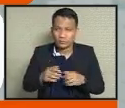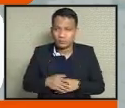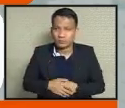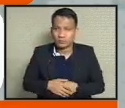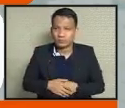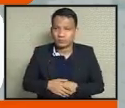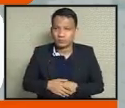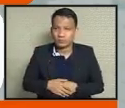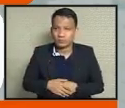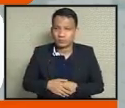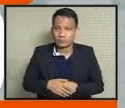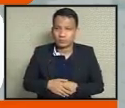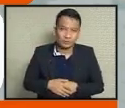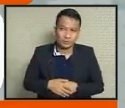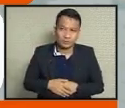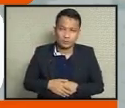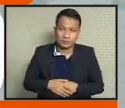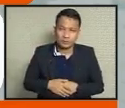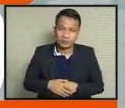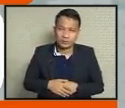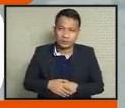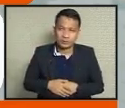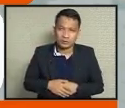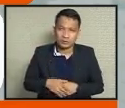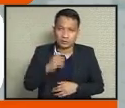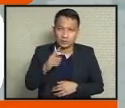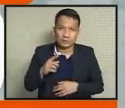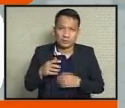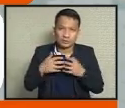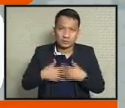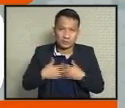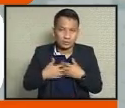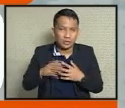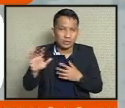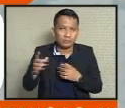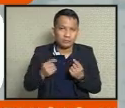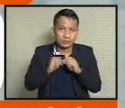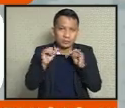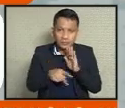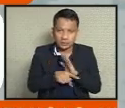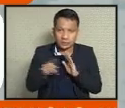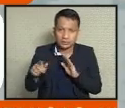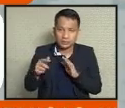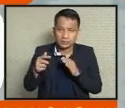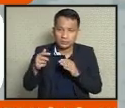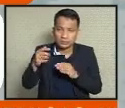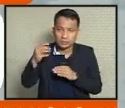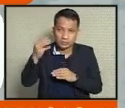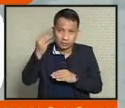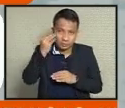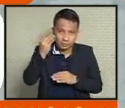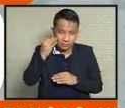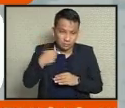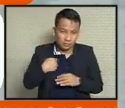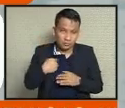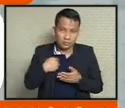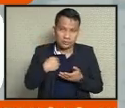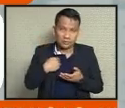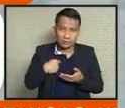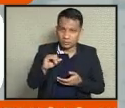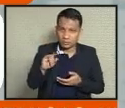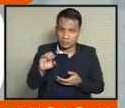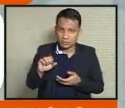Idol Rafi, you see, ito po ah, you know the mechanism of YouTube, right? Definitely, kapag yung account ko is